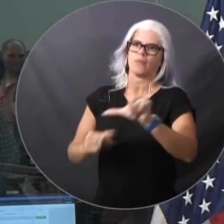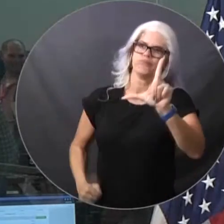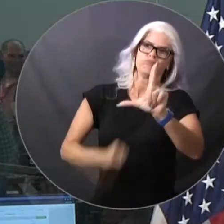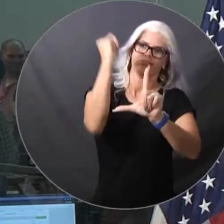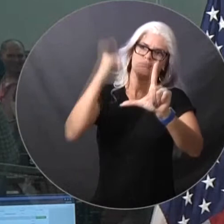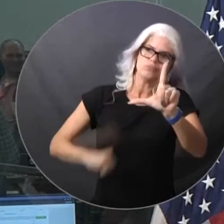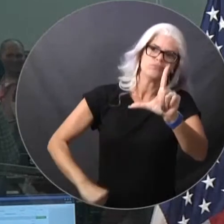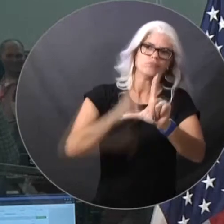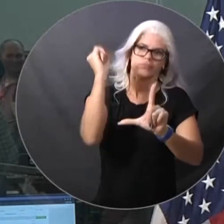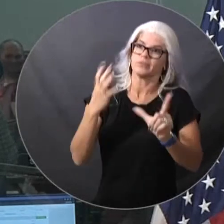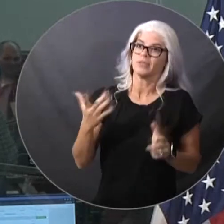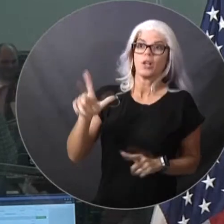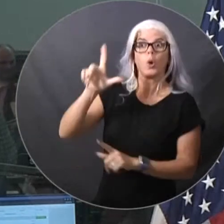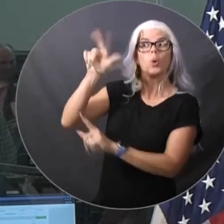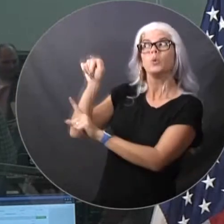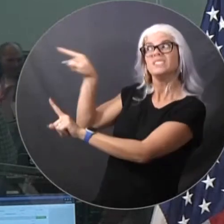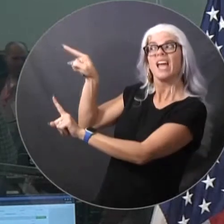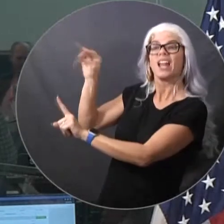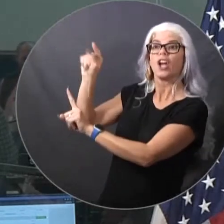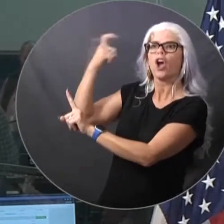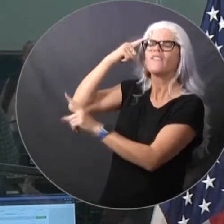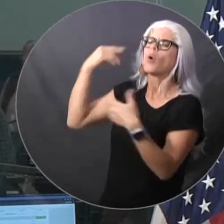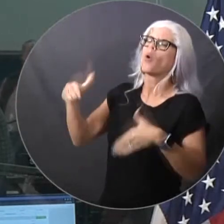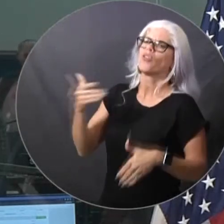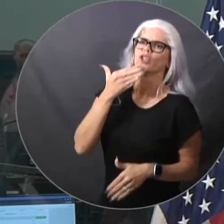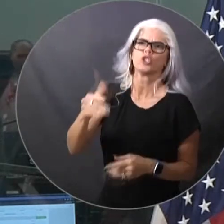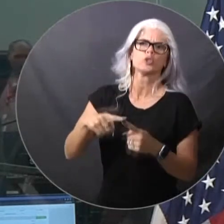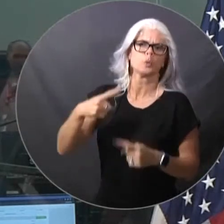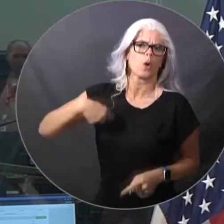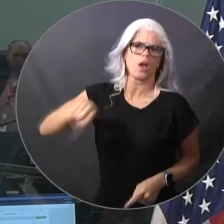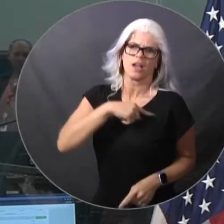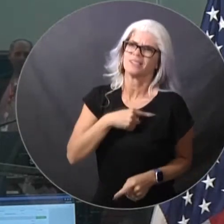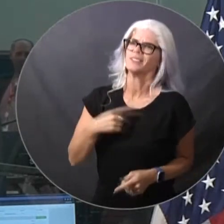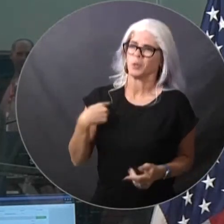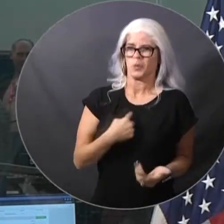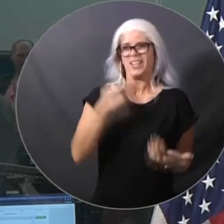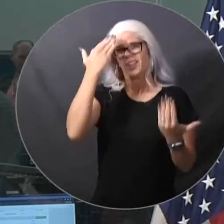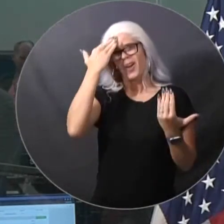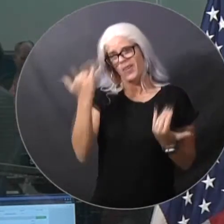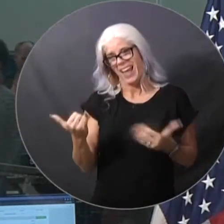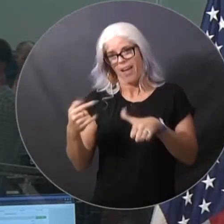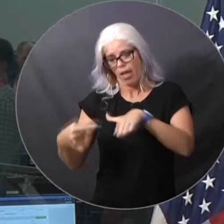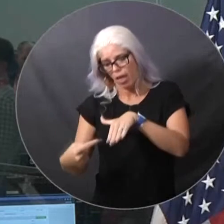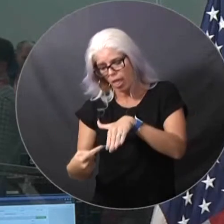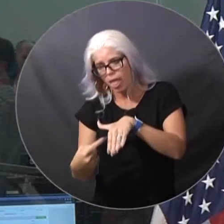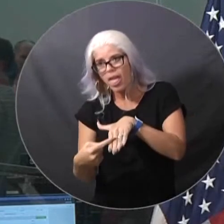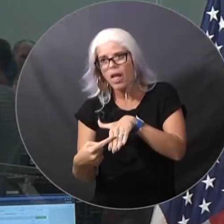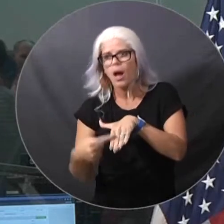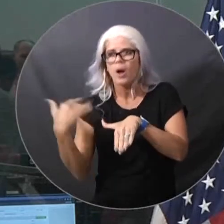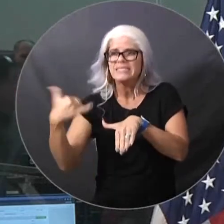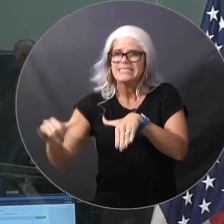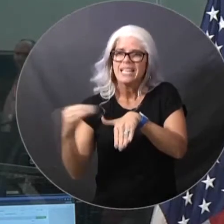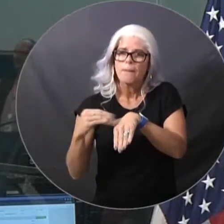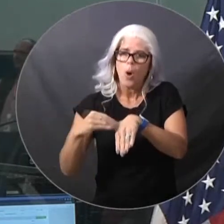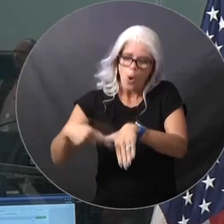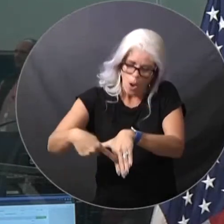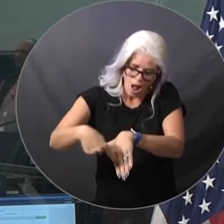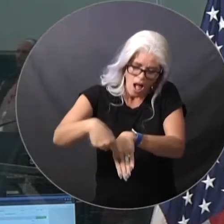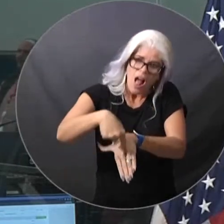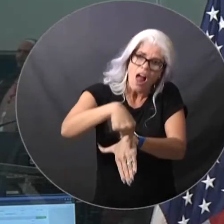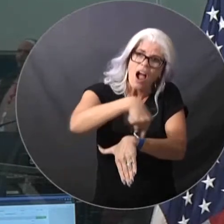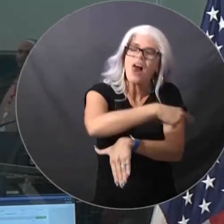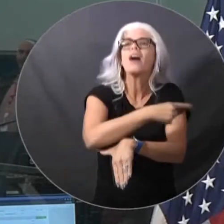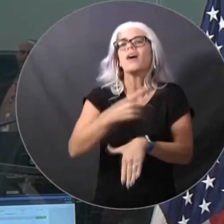got a long way to go before this storm exits the state, and there's going to be a lot of need to get into these communities, particularly